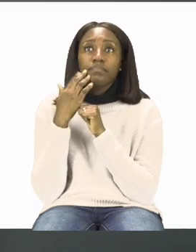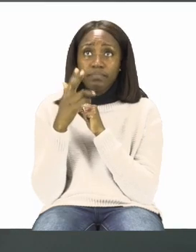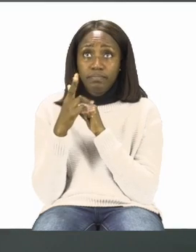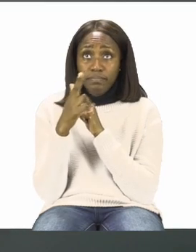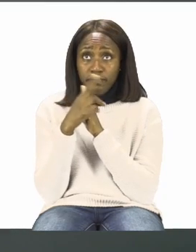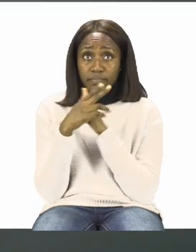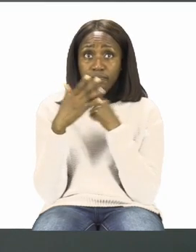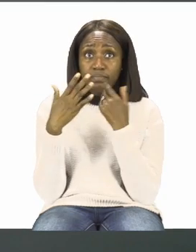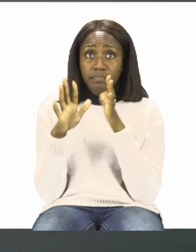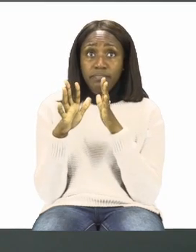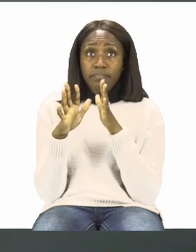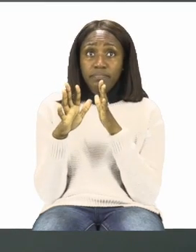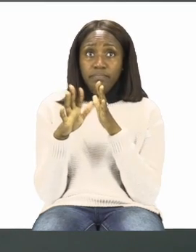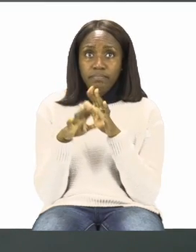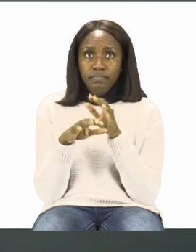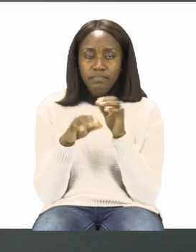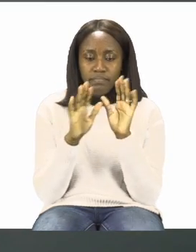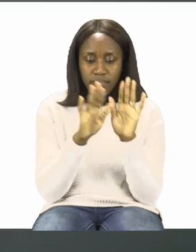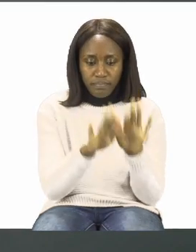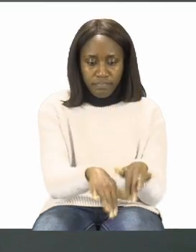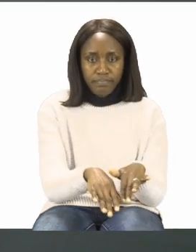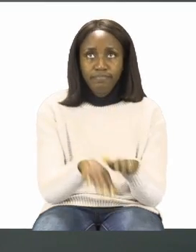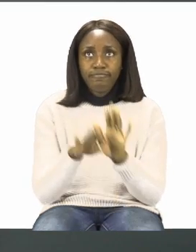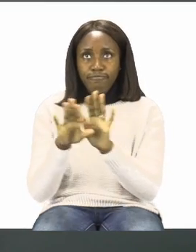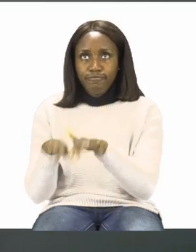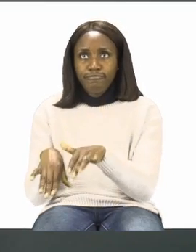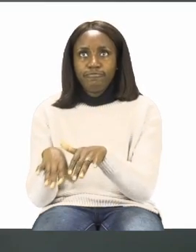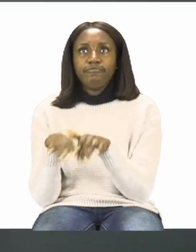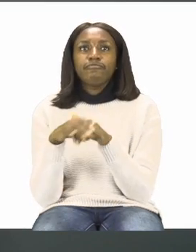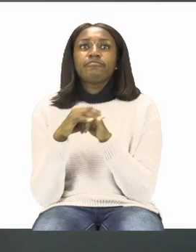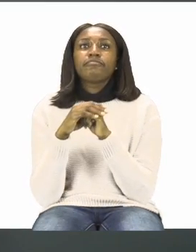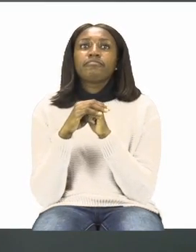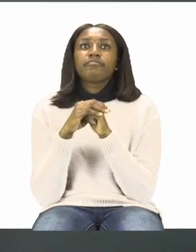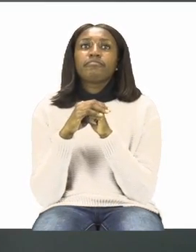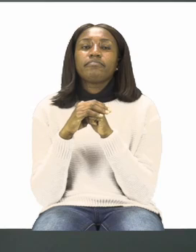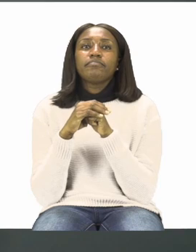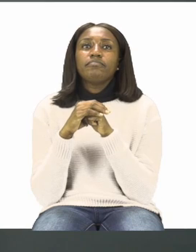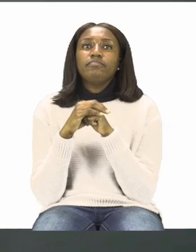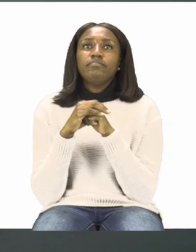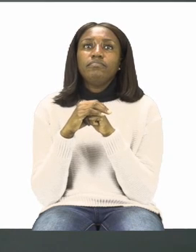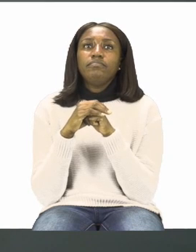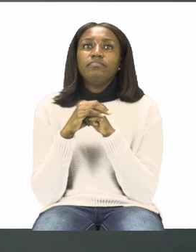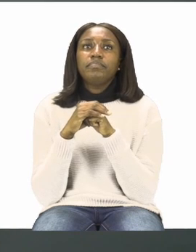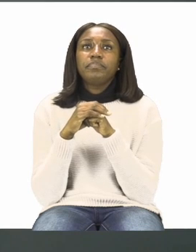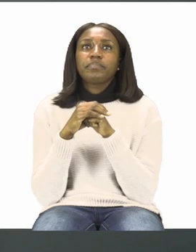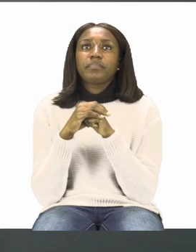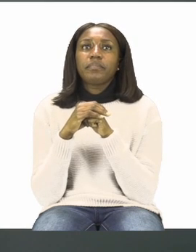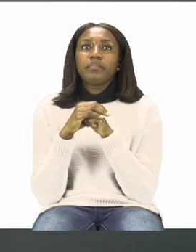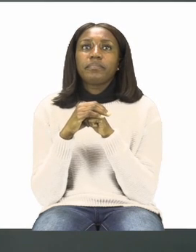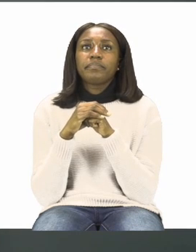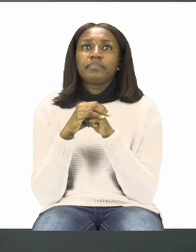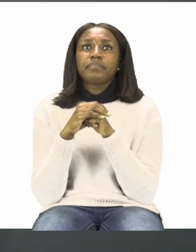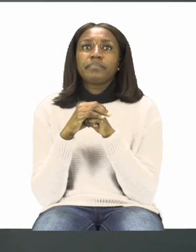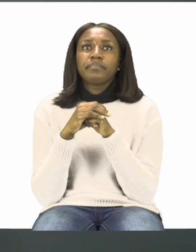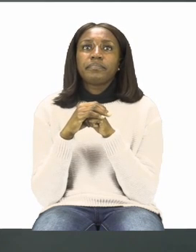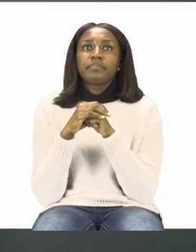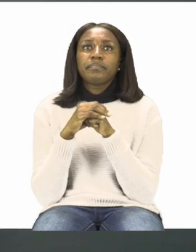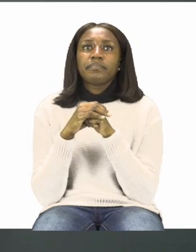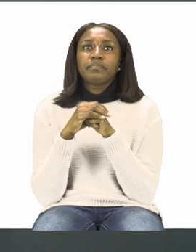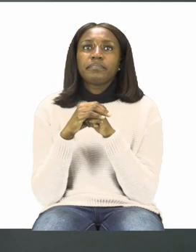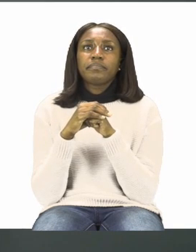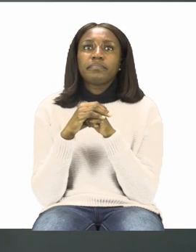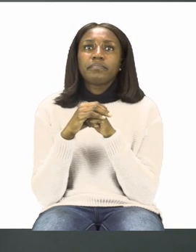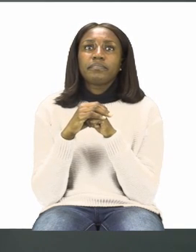them, you can put them on the table next to each other so